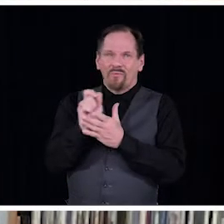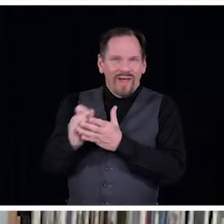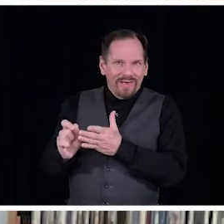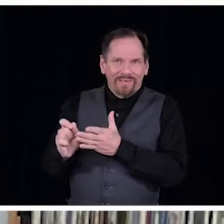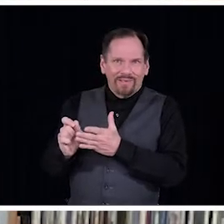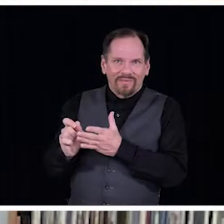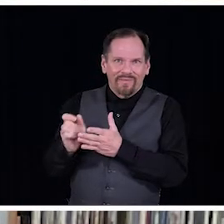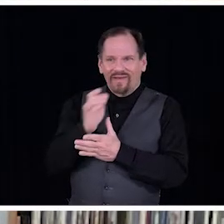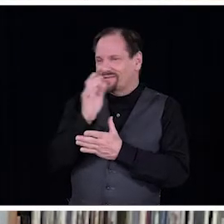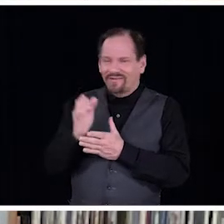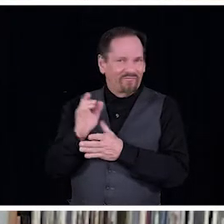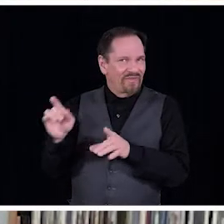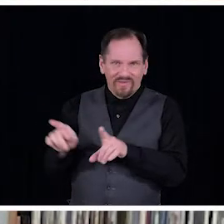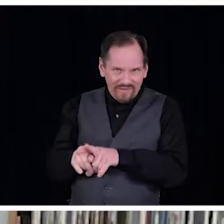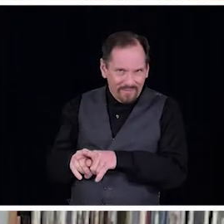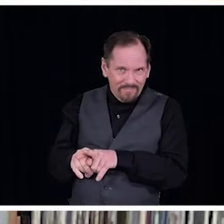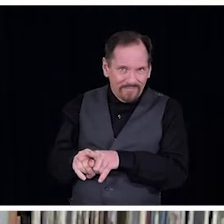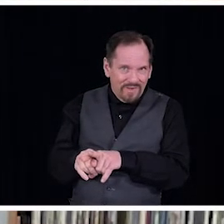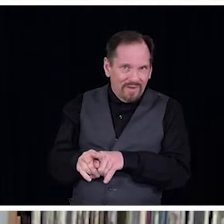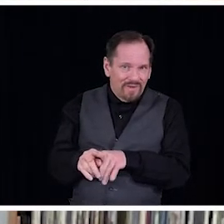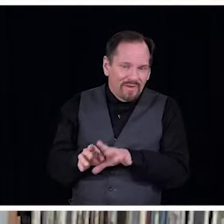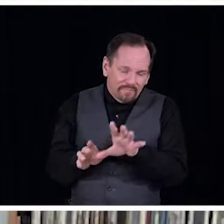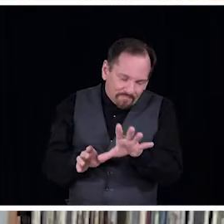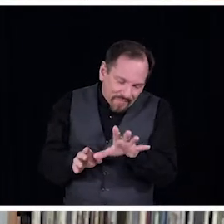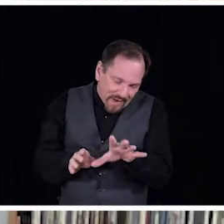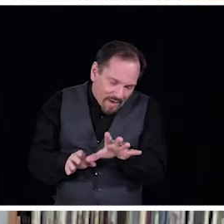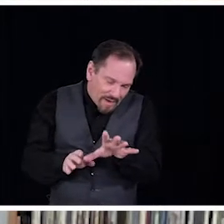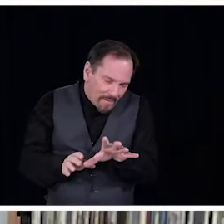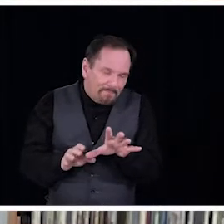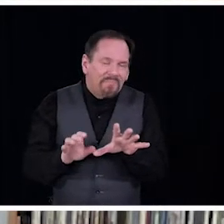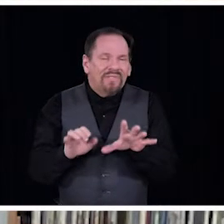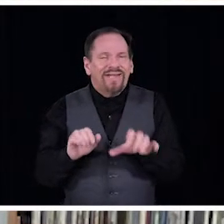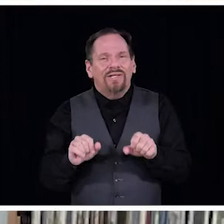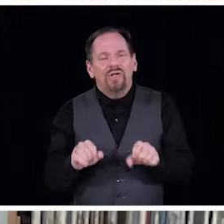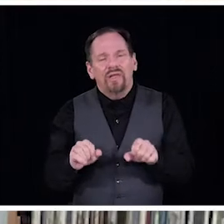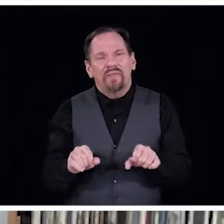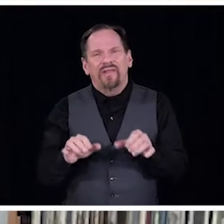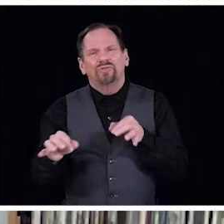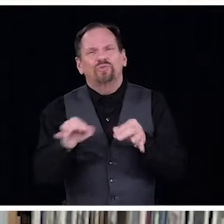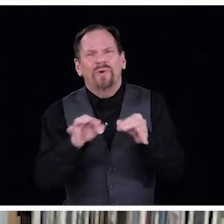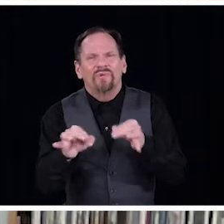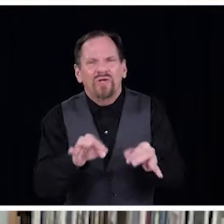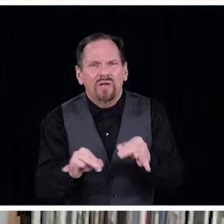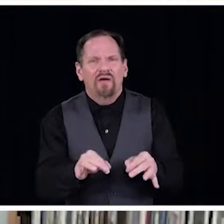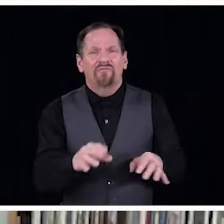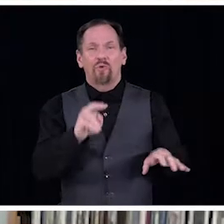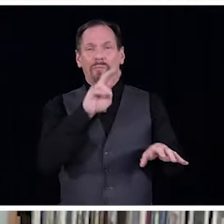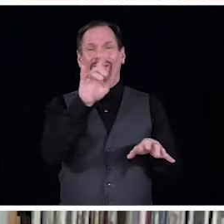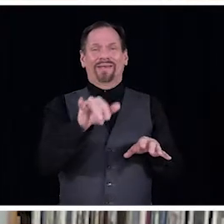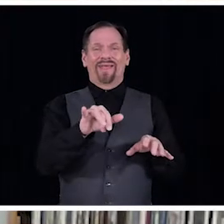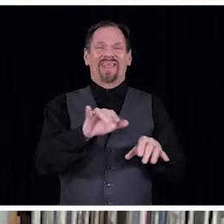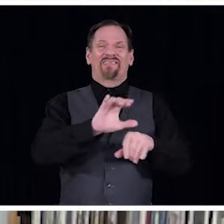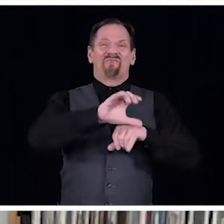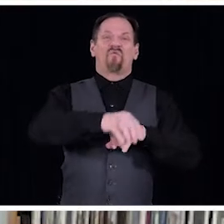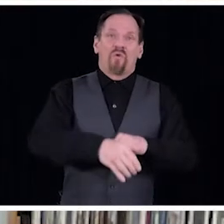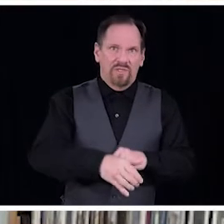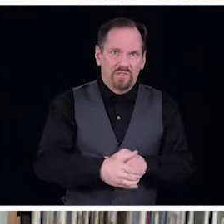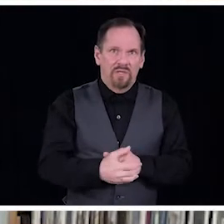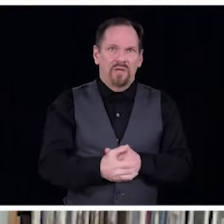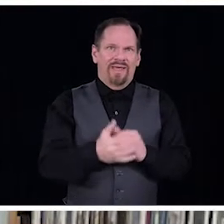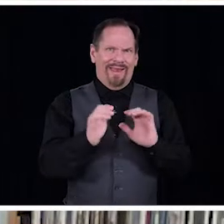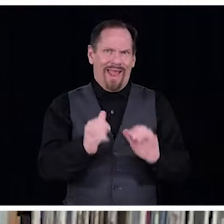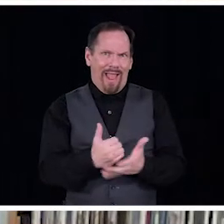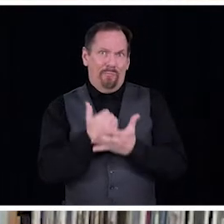same. Possibly this description of it as a force will do more than anything else I can have said about it to reconcile you to